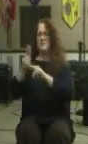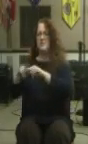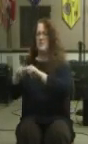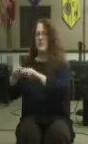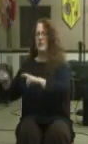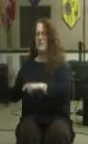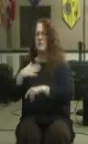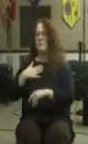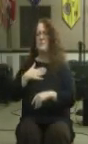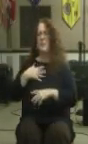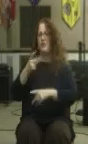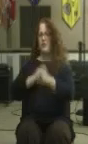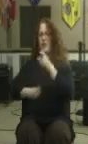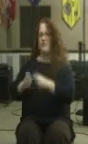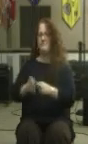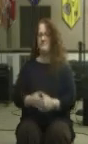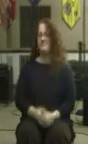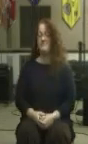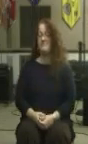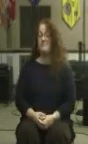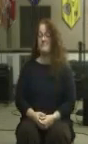hands, sit down, it's my turn.